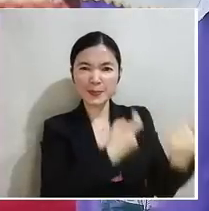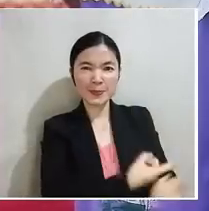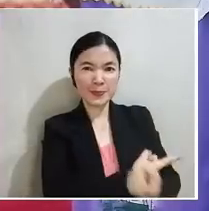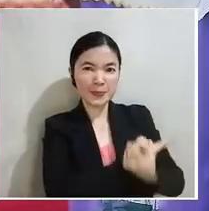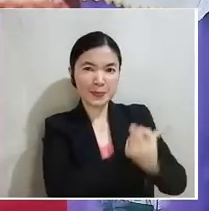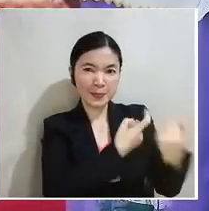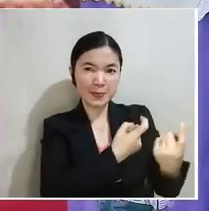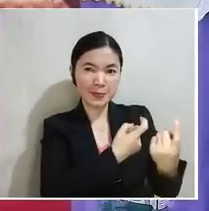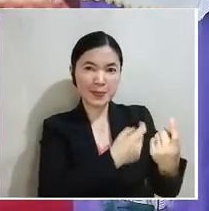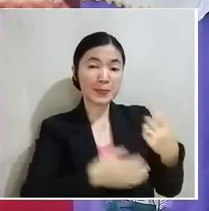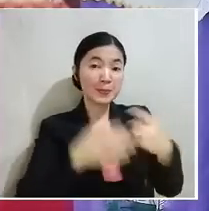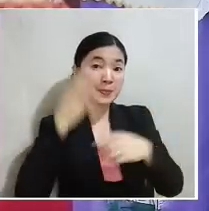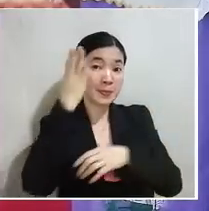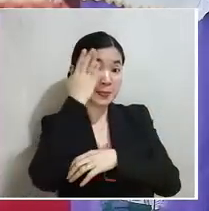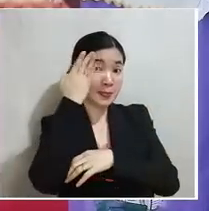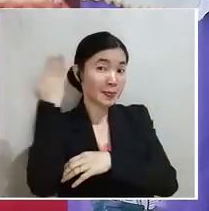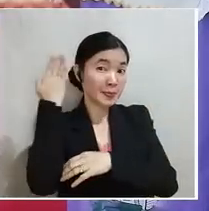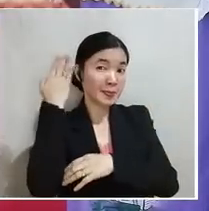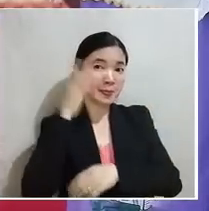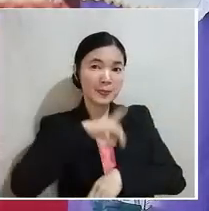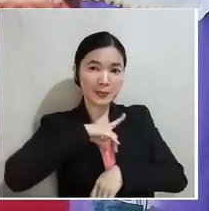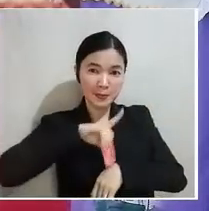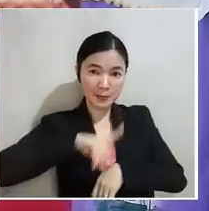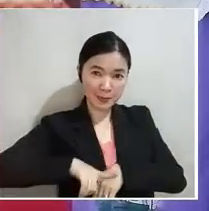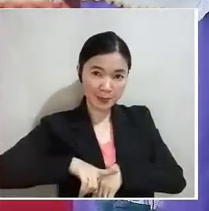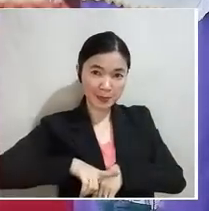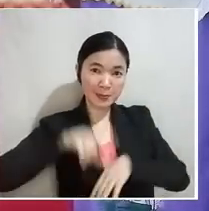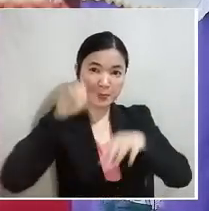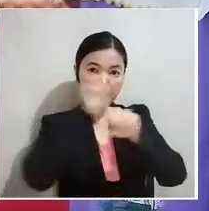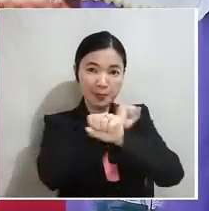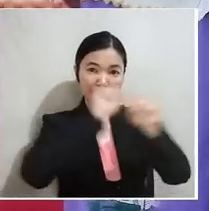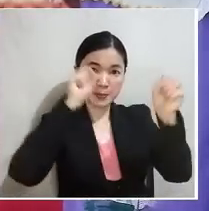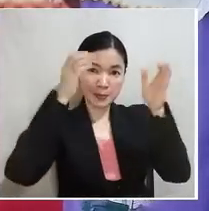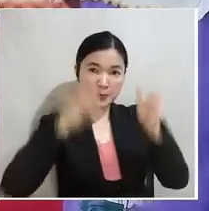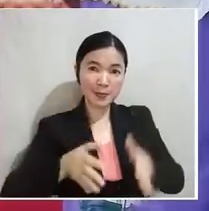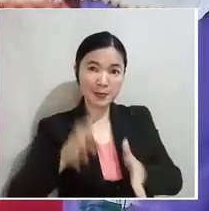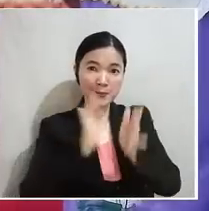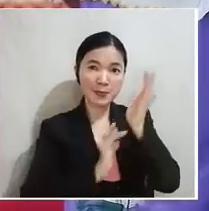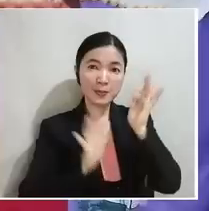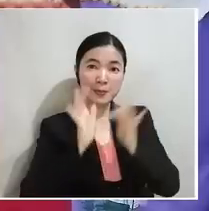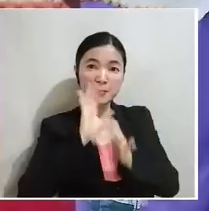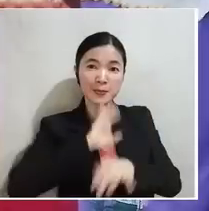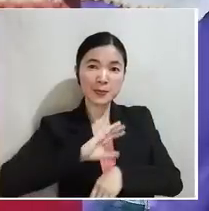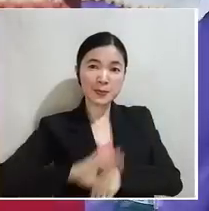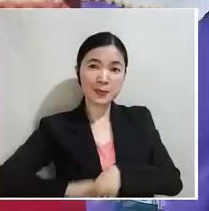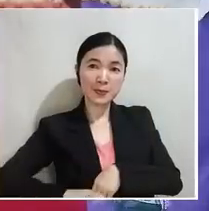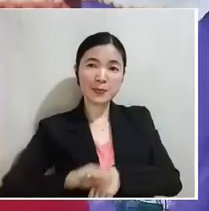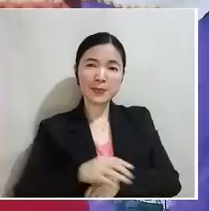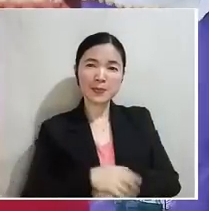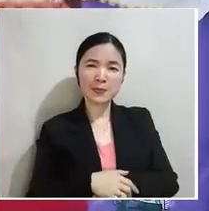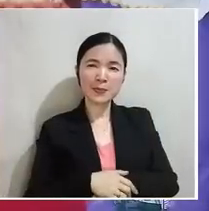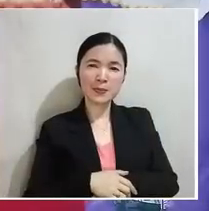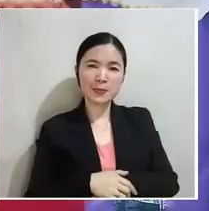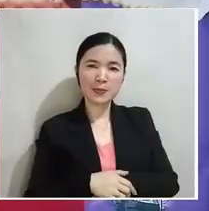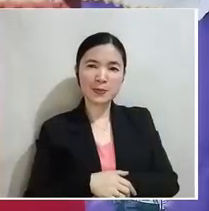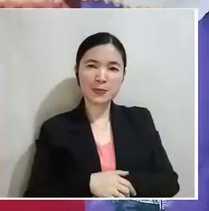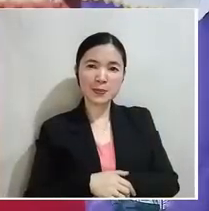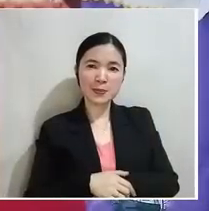betraying our Lord and Savior Jesus Christ. When we have been used